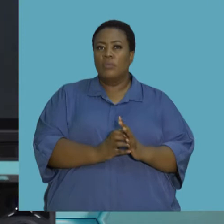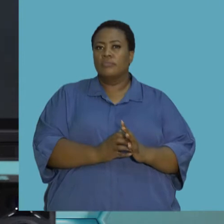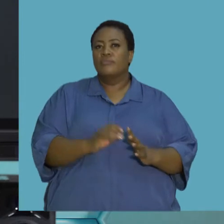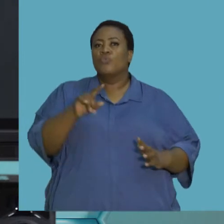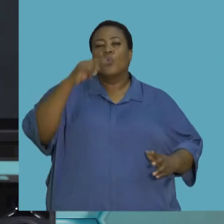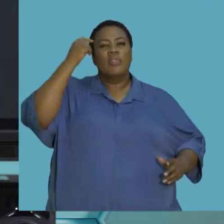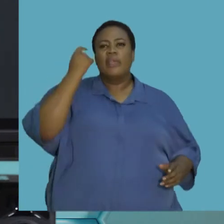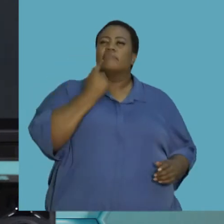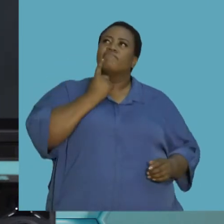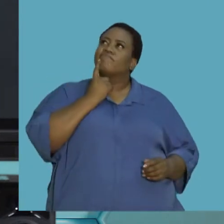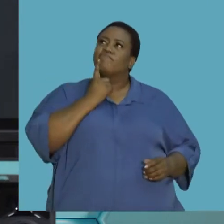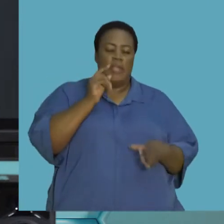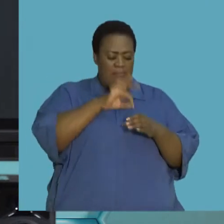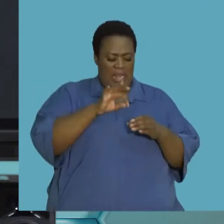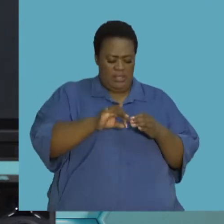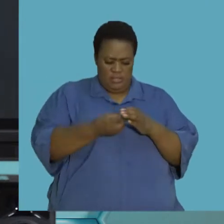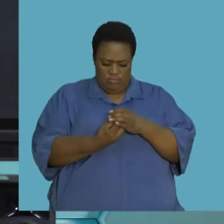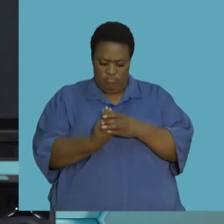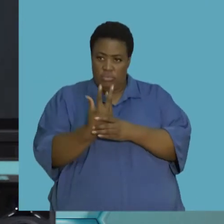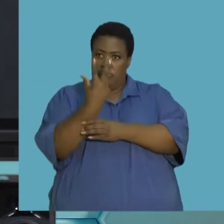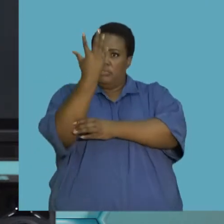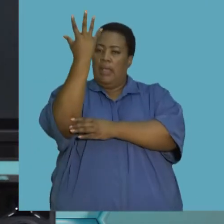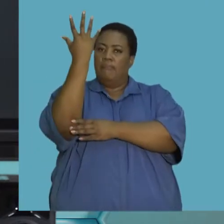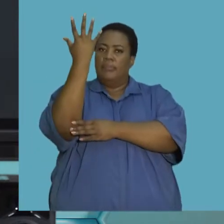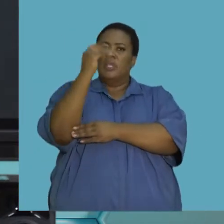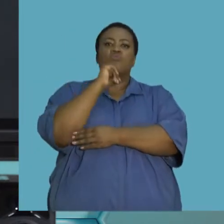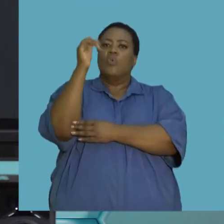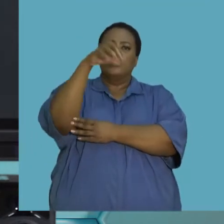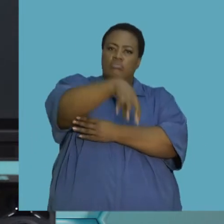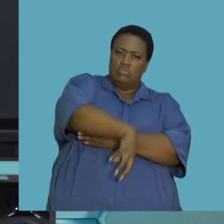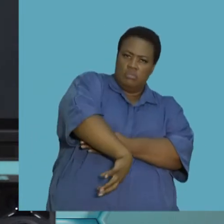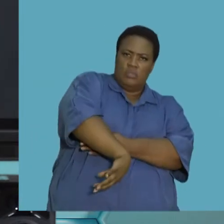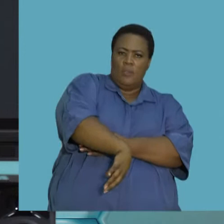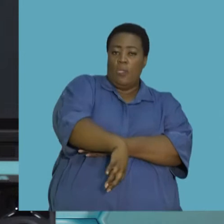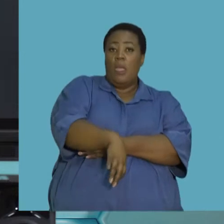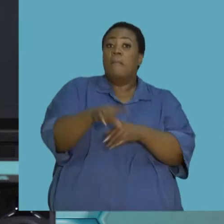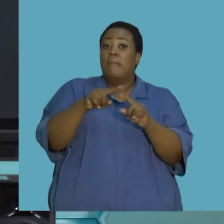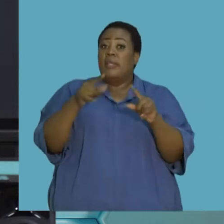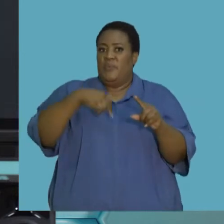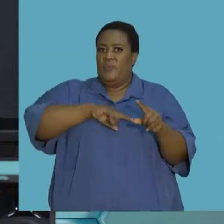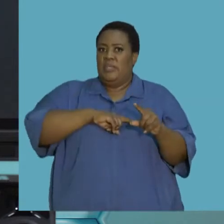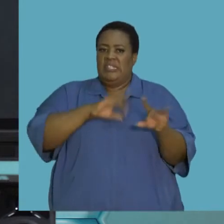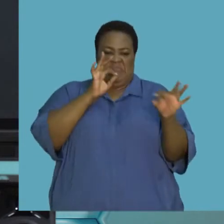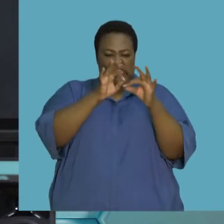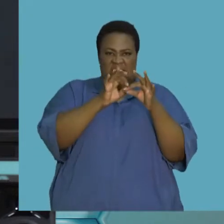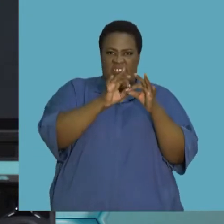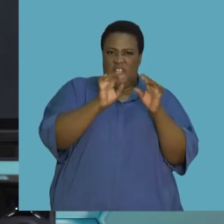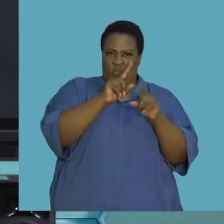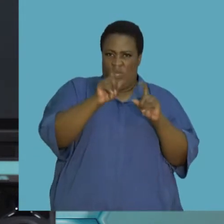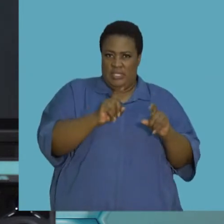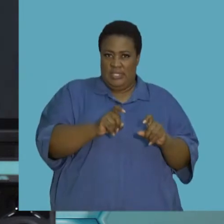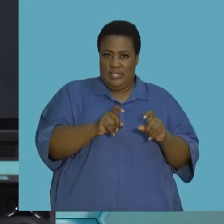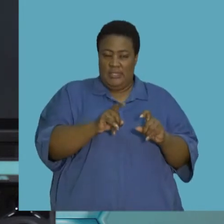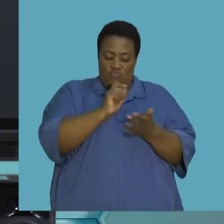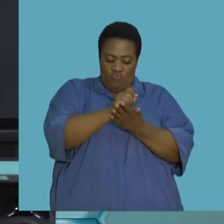you ever thought about why do plants grow upwards? We've got to write down a specific question that relates to